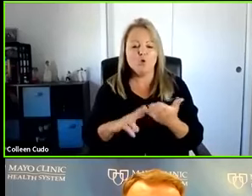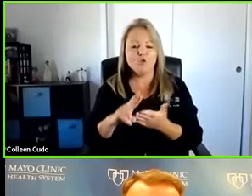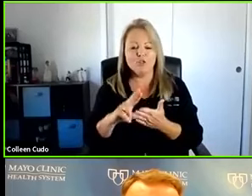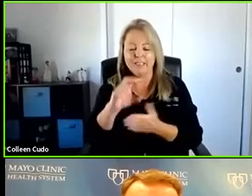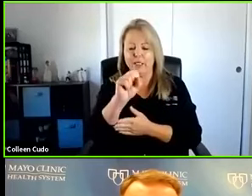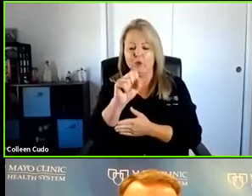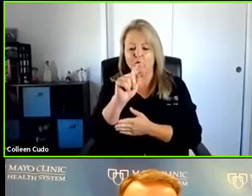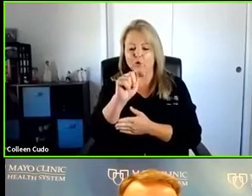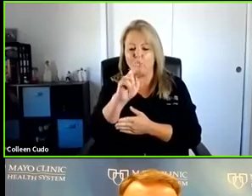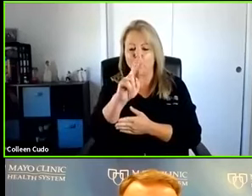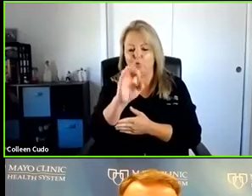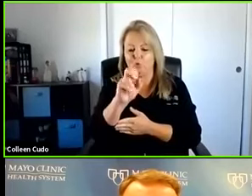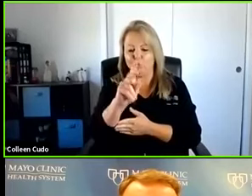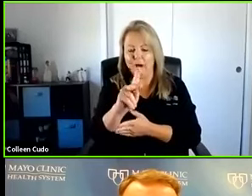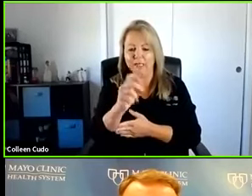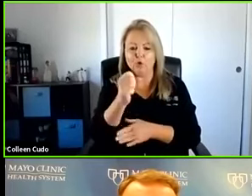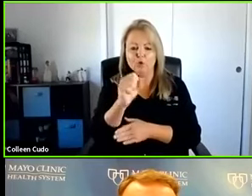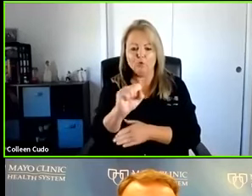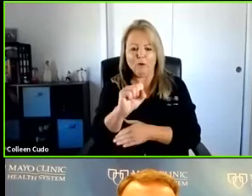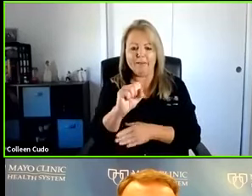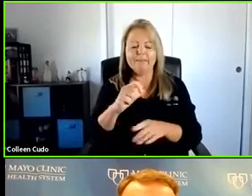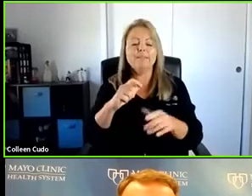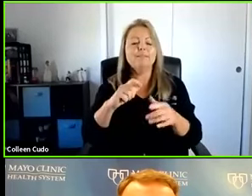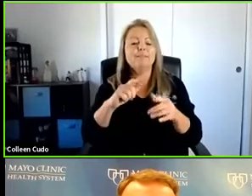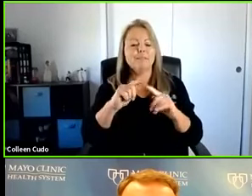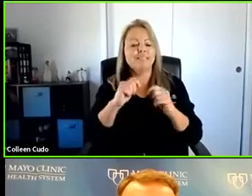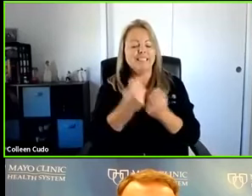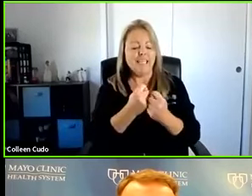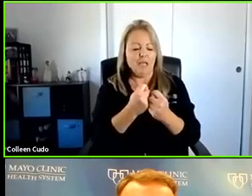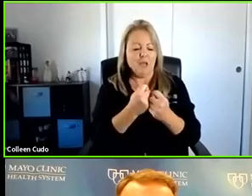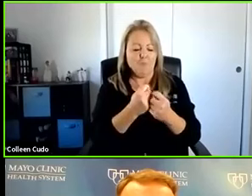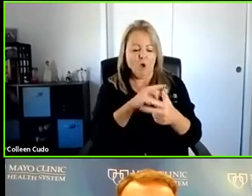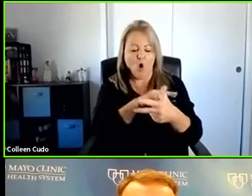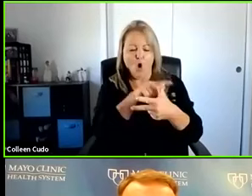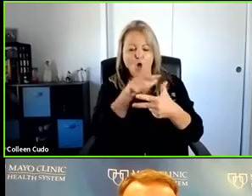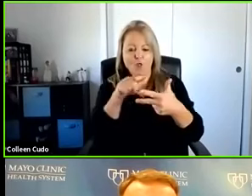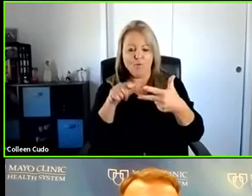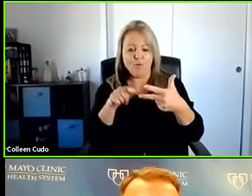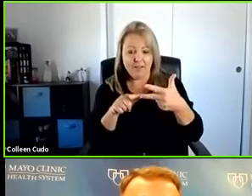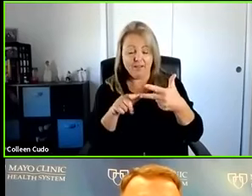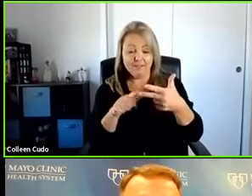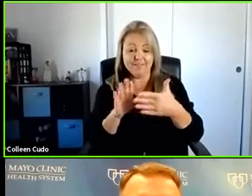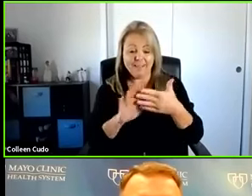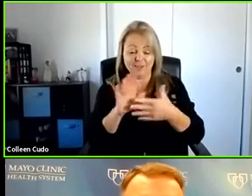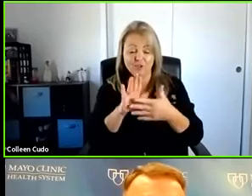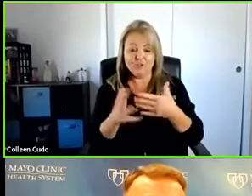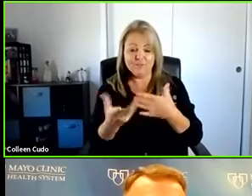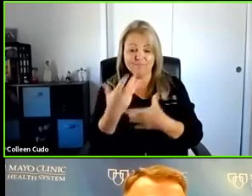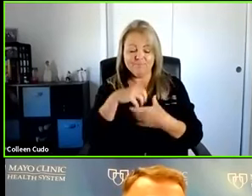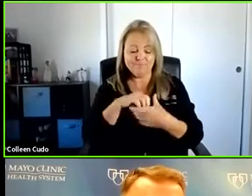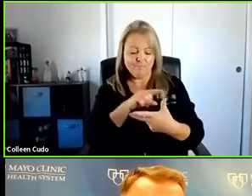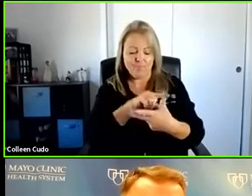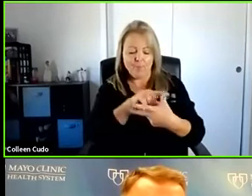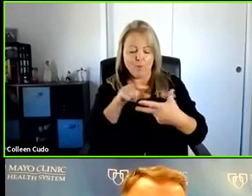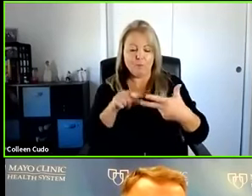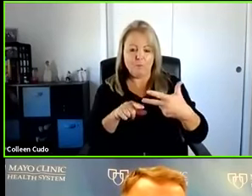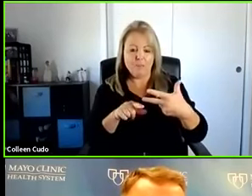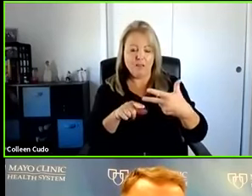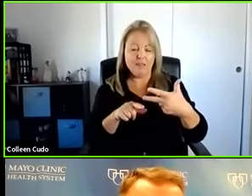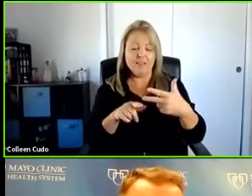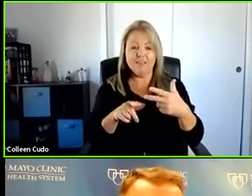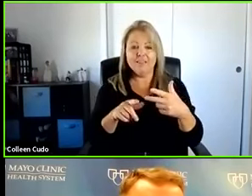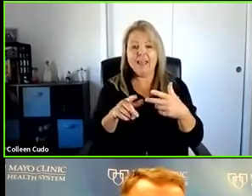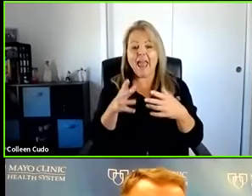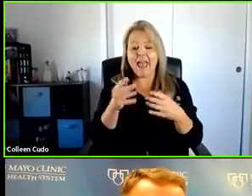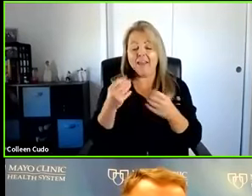represented by all 3 of the higher levels of institutions. And those folks, along with